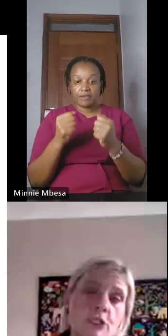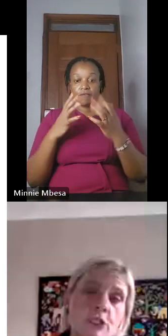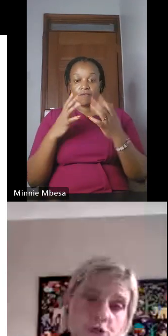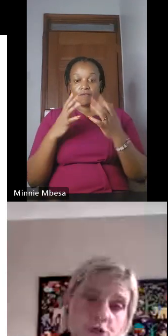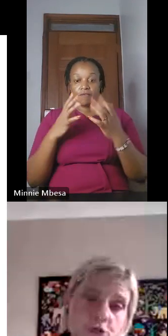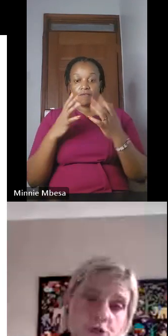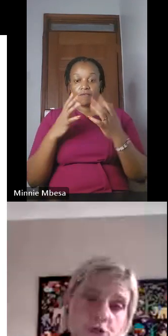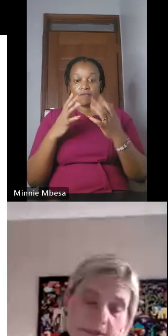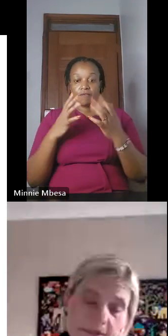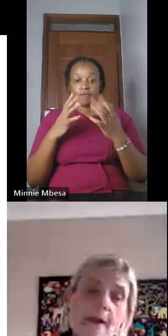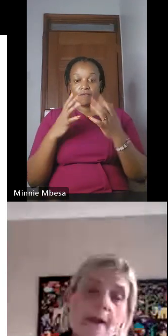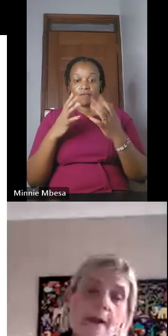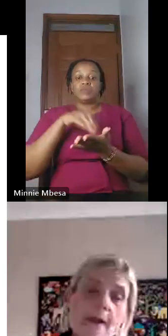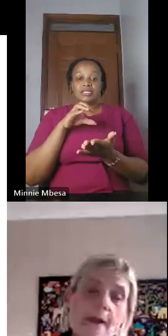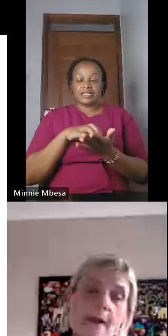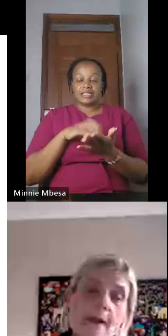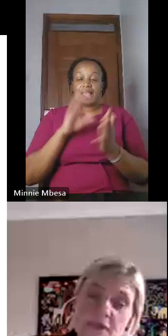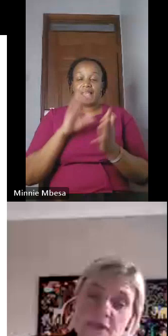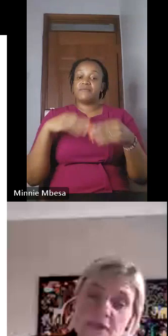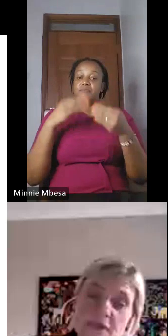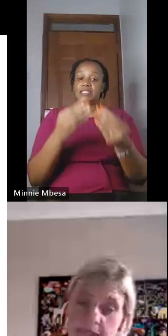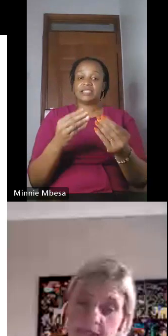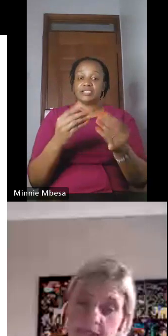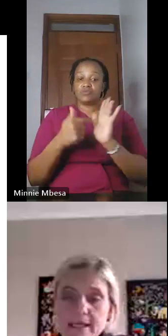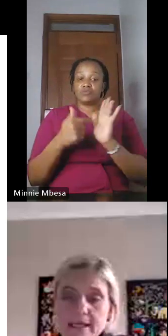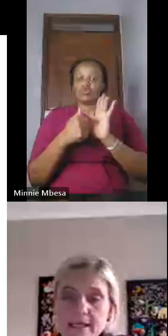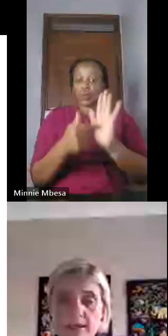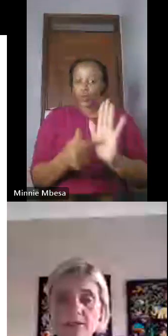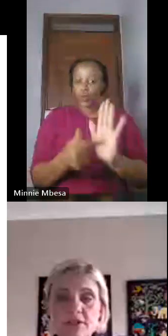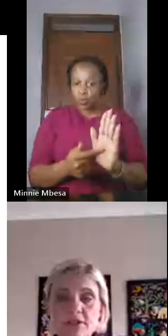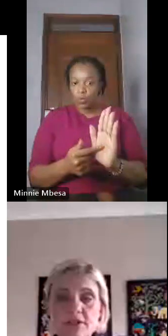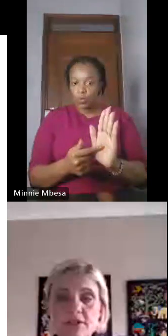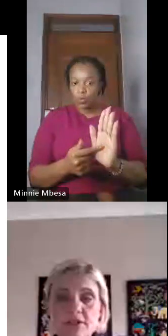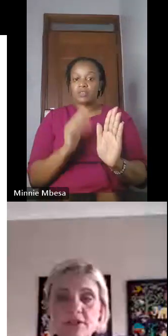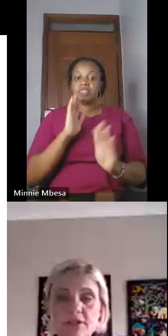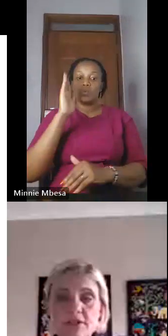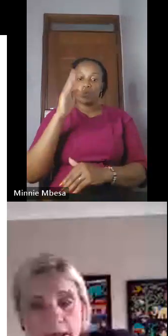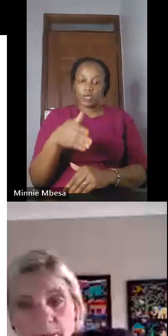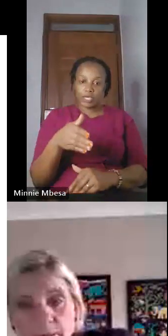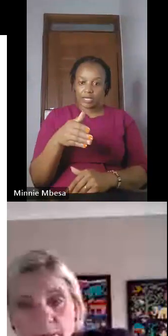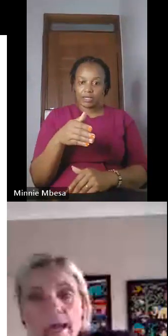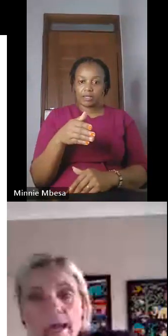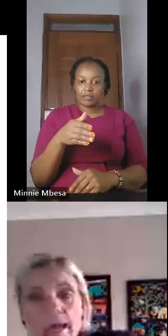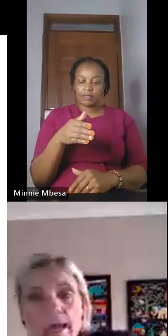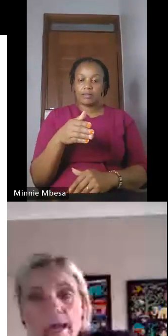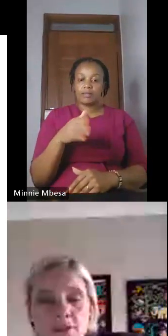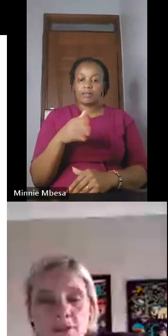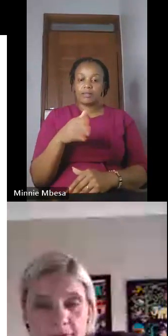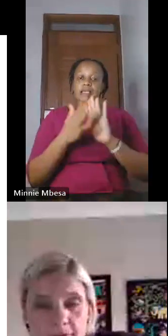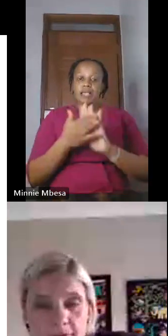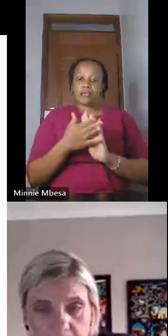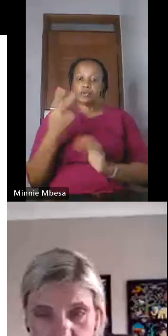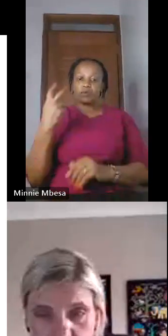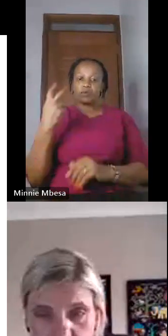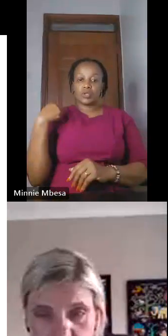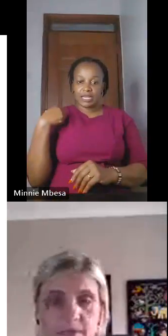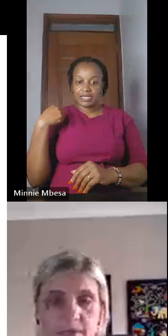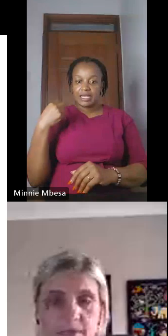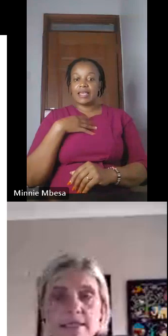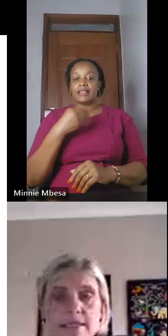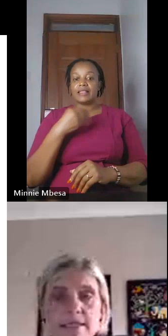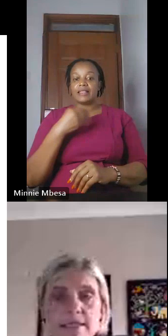given to showcase that they will become a consultant and that they will be able to advocate